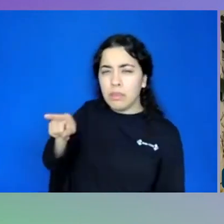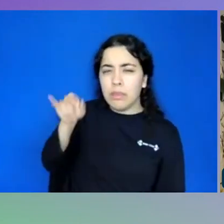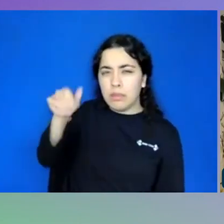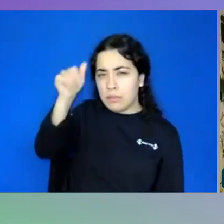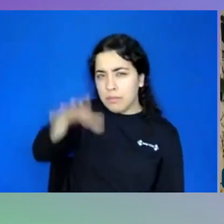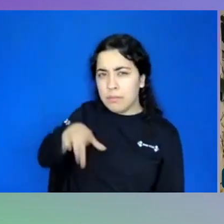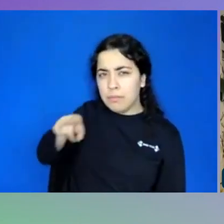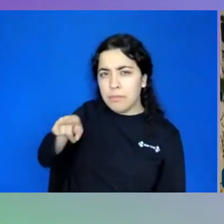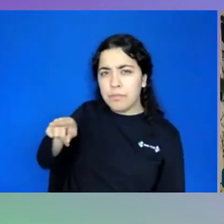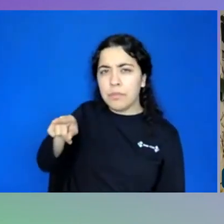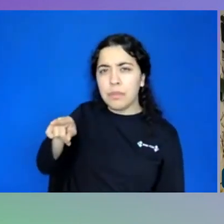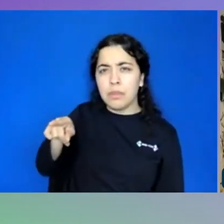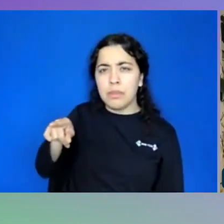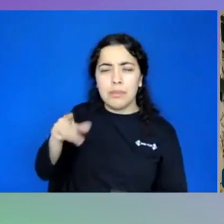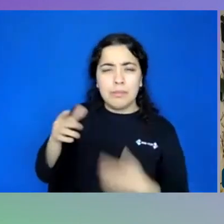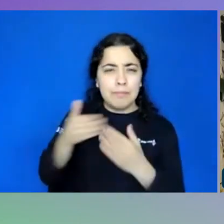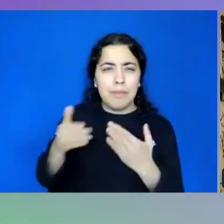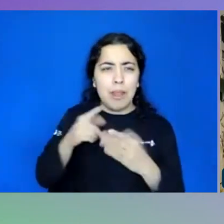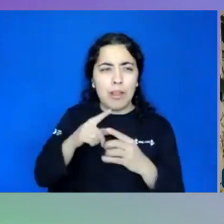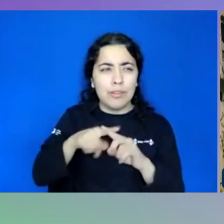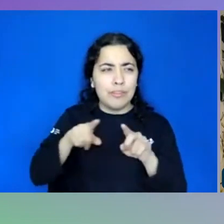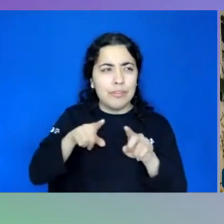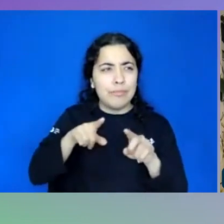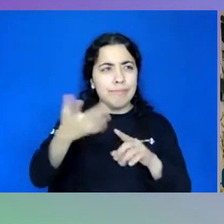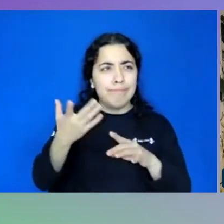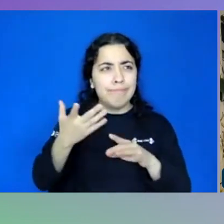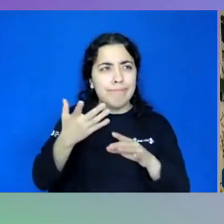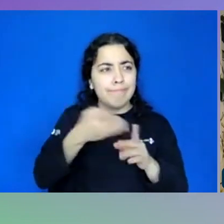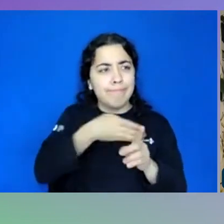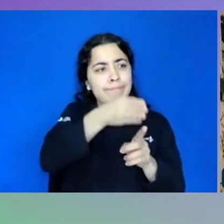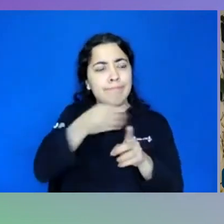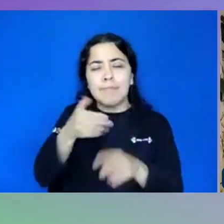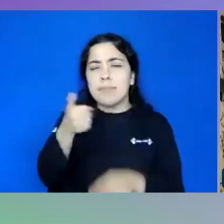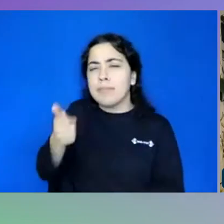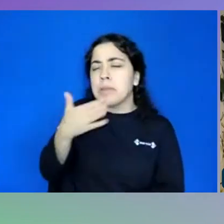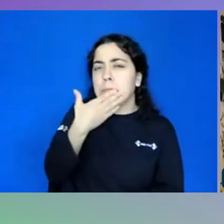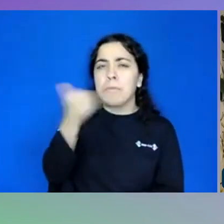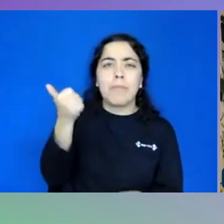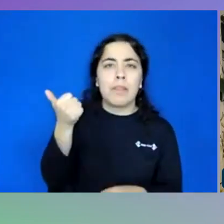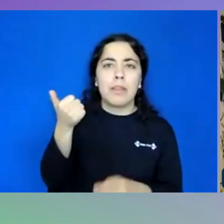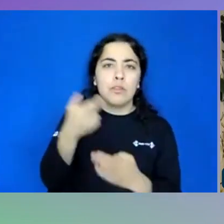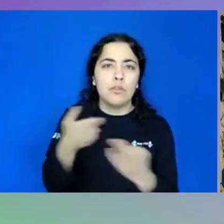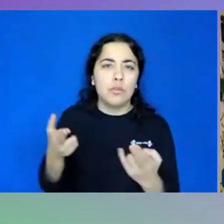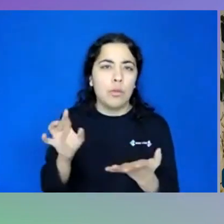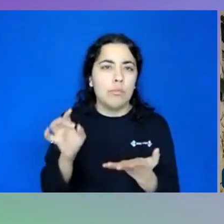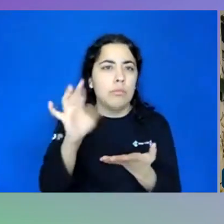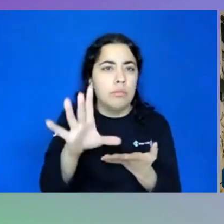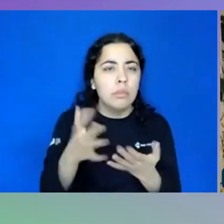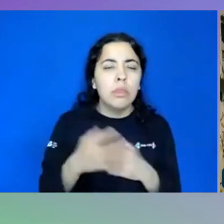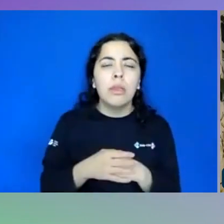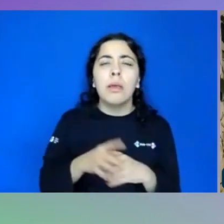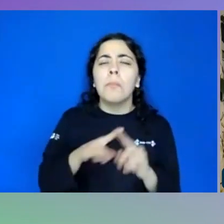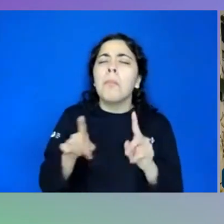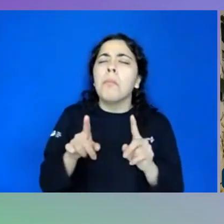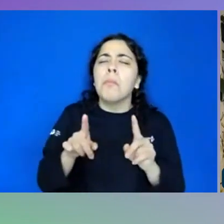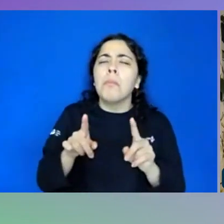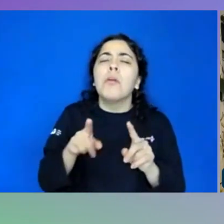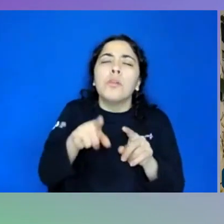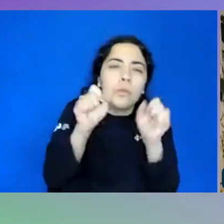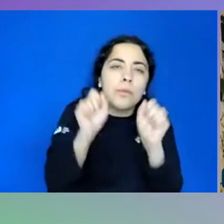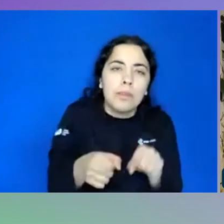cross platform. So he's the best resource, I think, to do it. There are, of course, ways to make